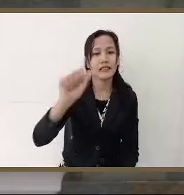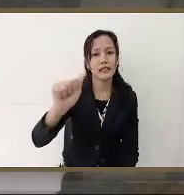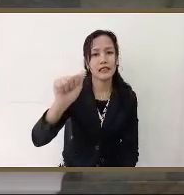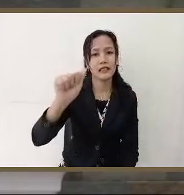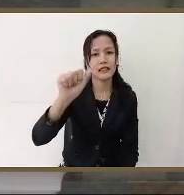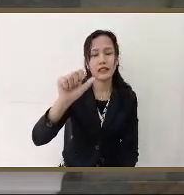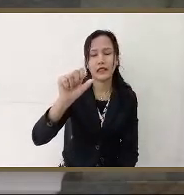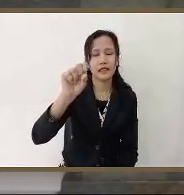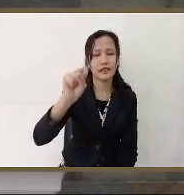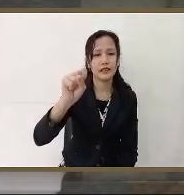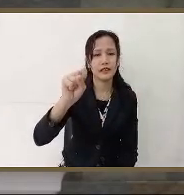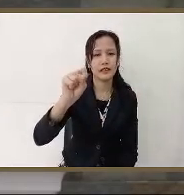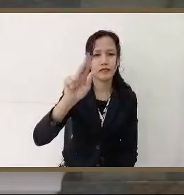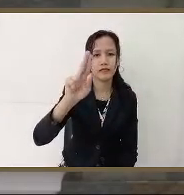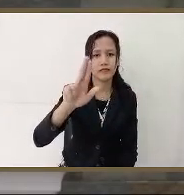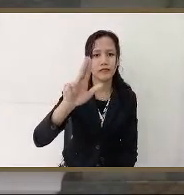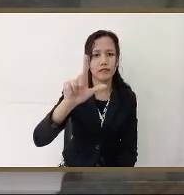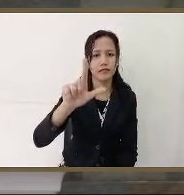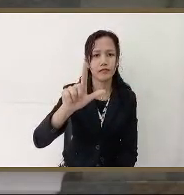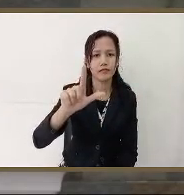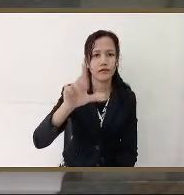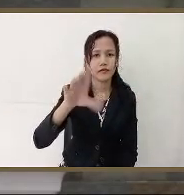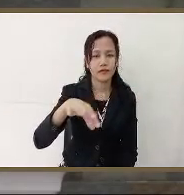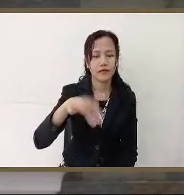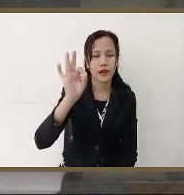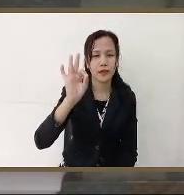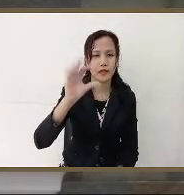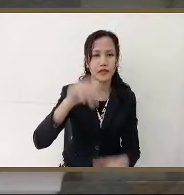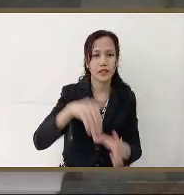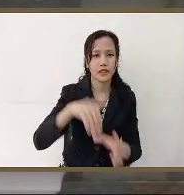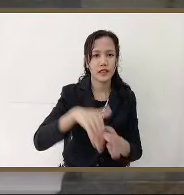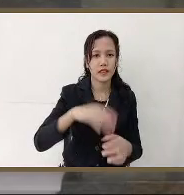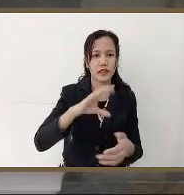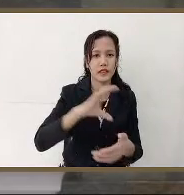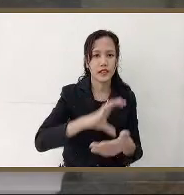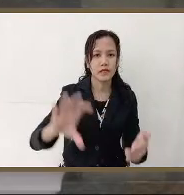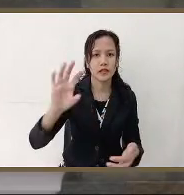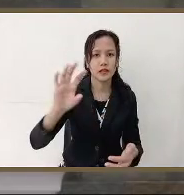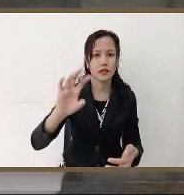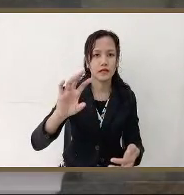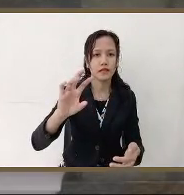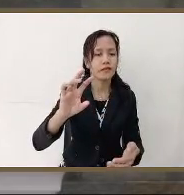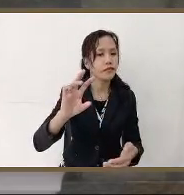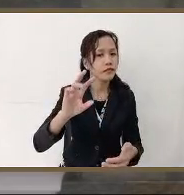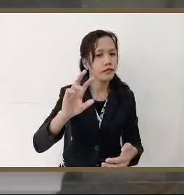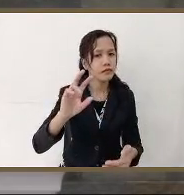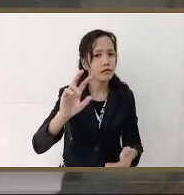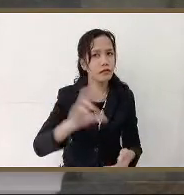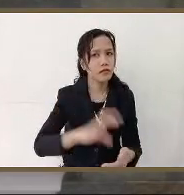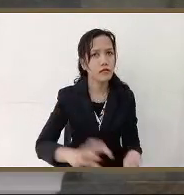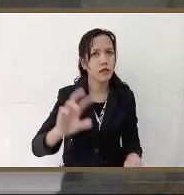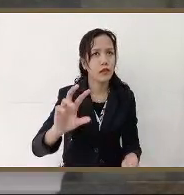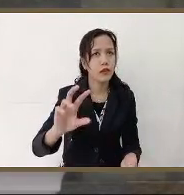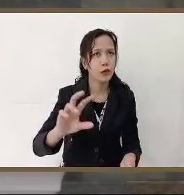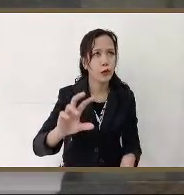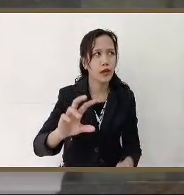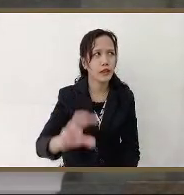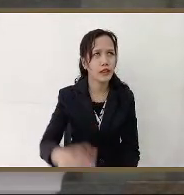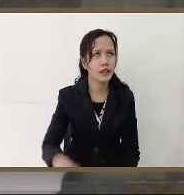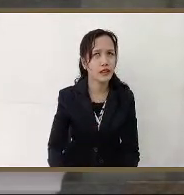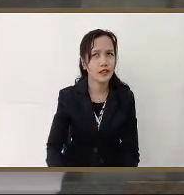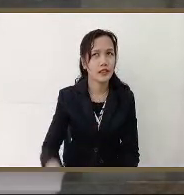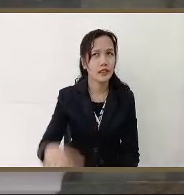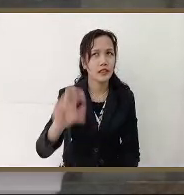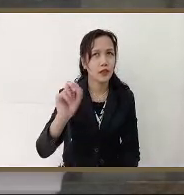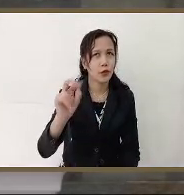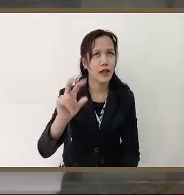to 16. Alright, the execution of the Amalekite na nagpakilala na siya ang nakapatay kay Saul. Kala niya